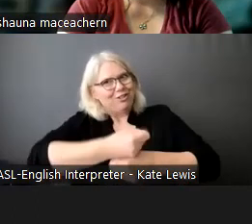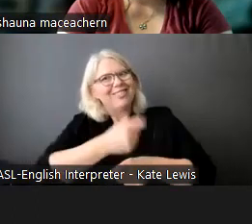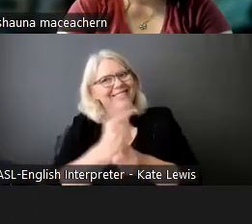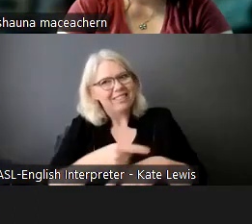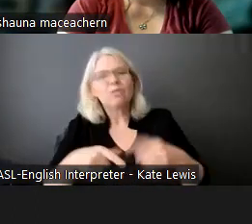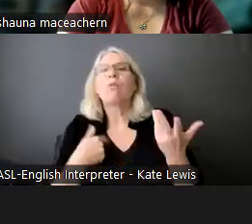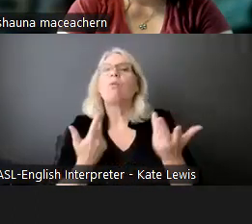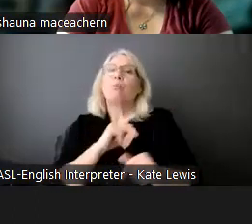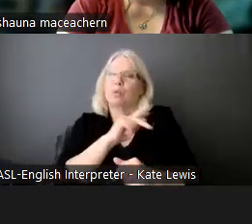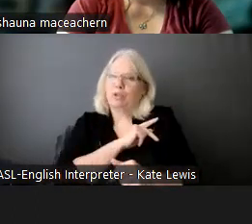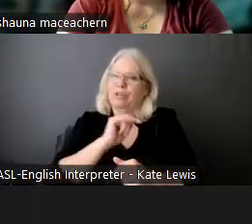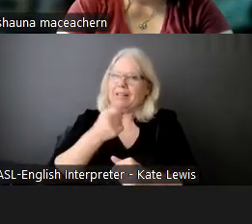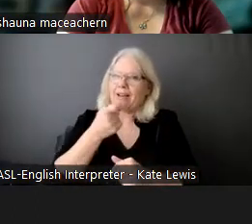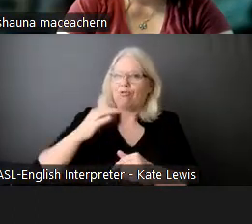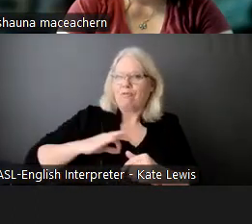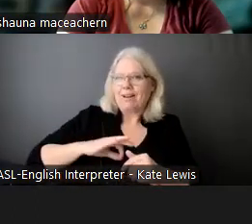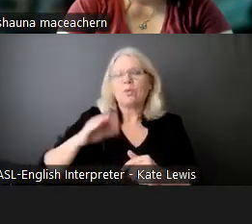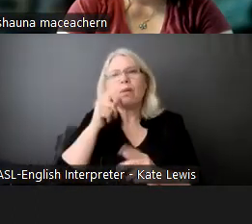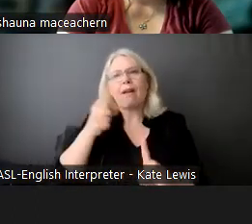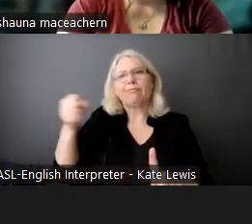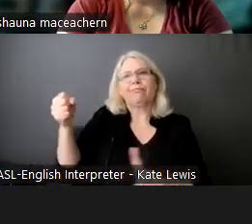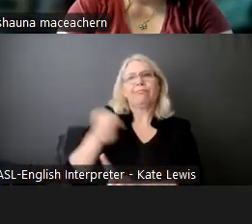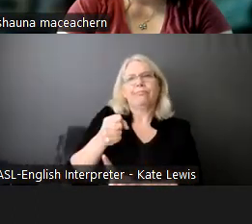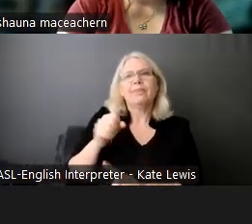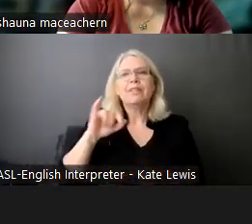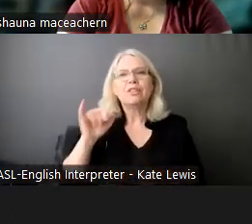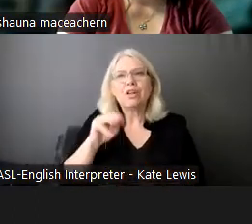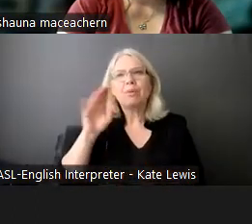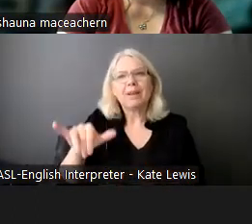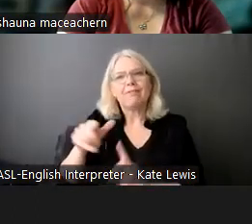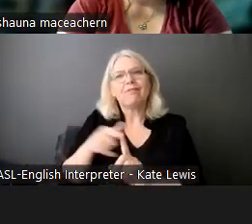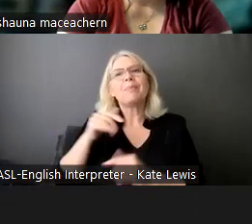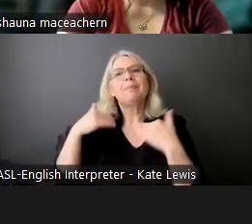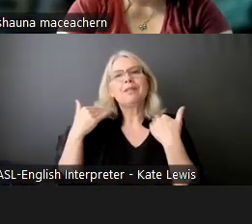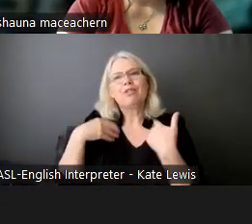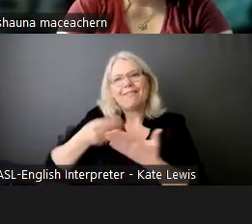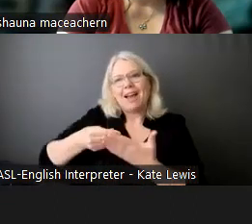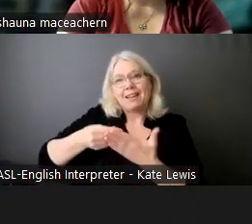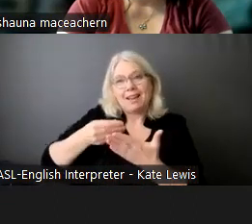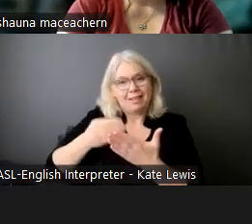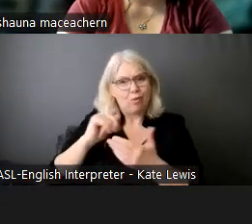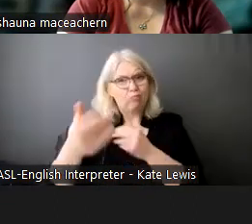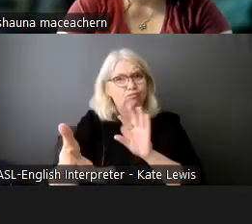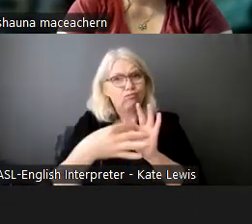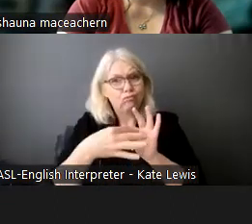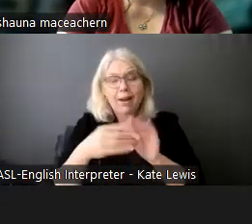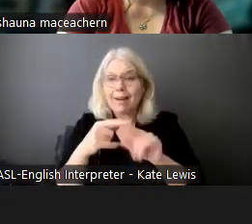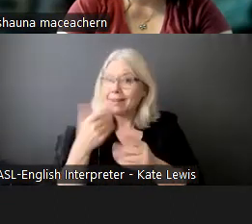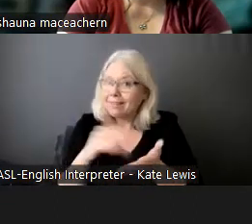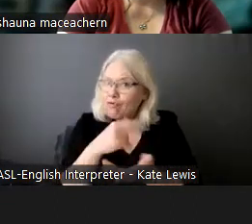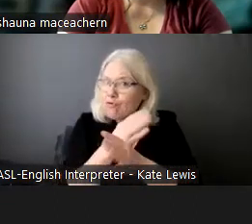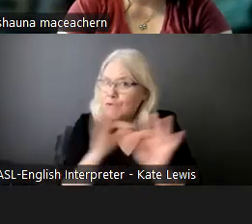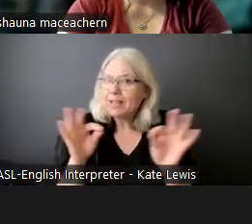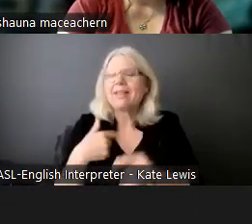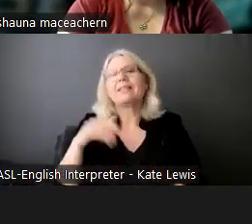speaking with Jeremy from the Ministry of Finance. That is available free of charge once again for February the